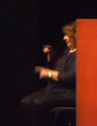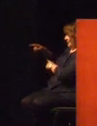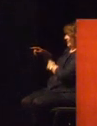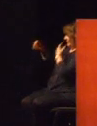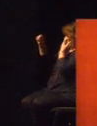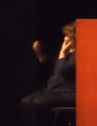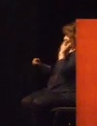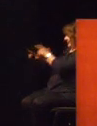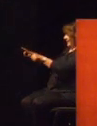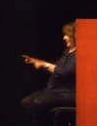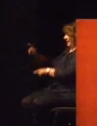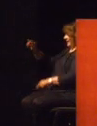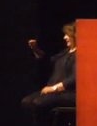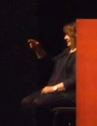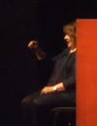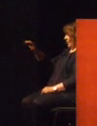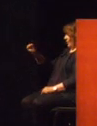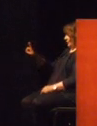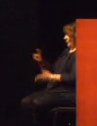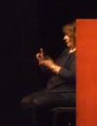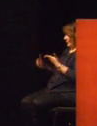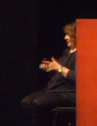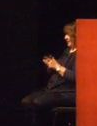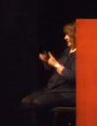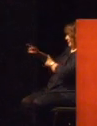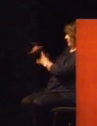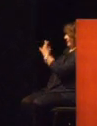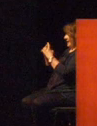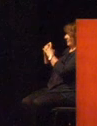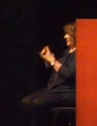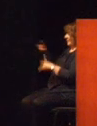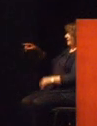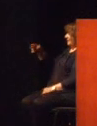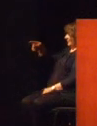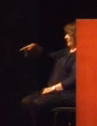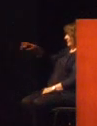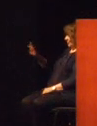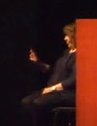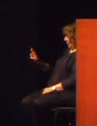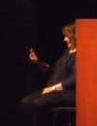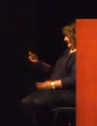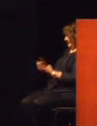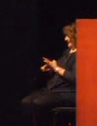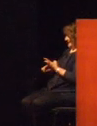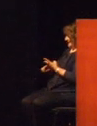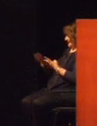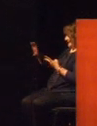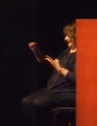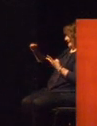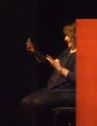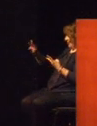Lake Tahoe for a weekend, and then we went camping, and we camped in Paso Robles, we camped in